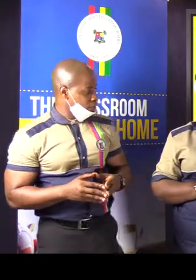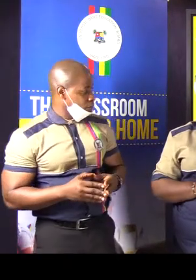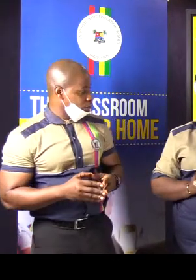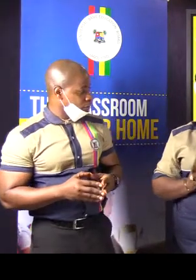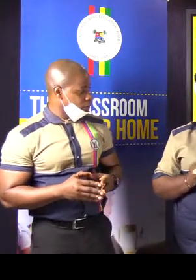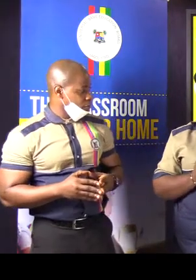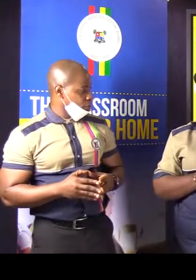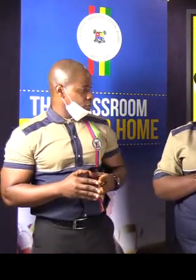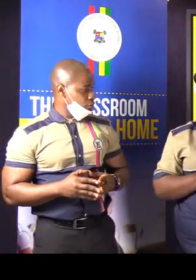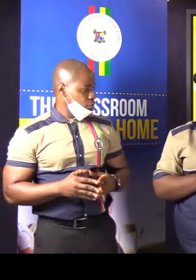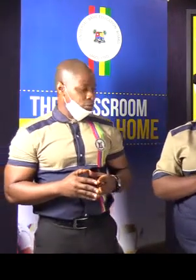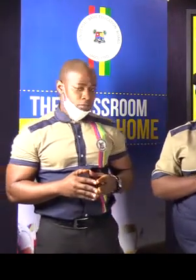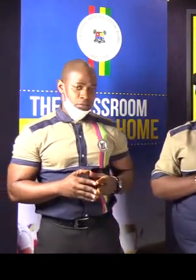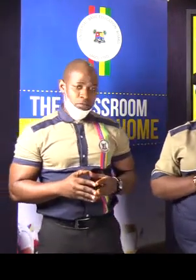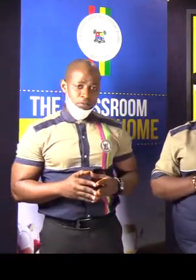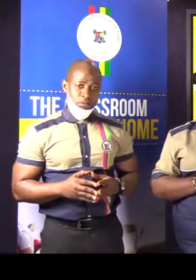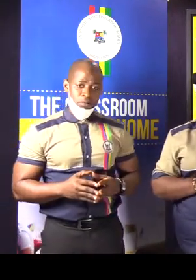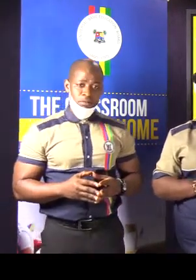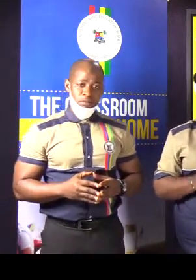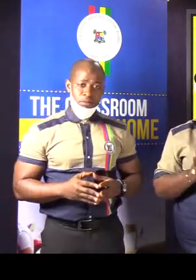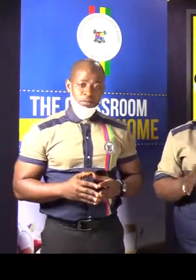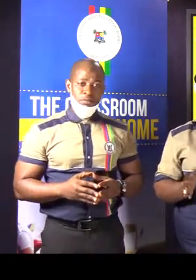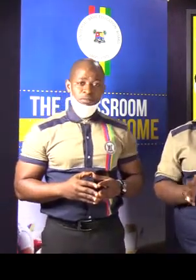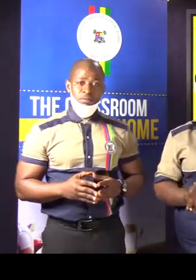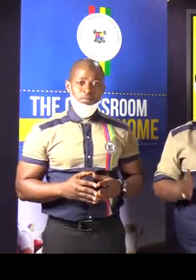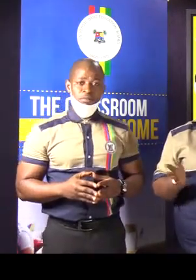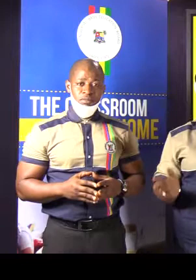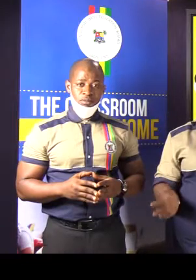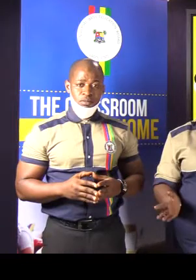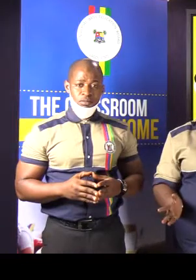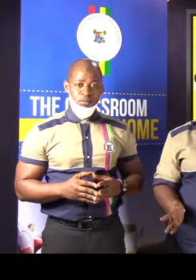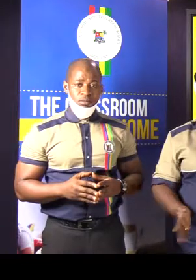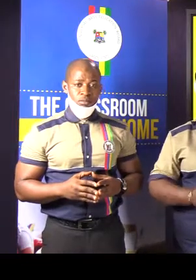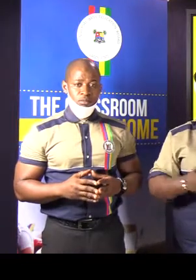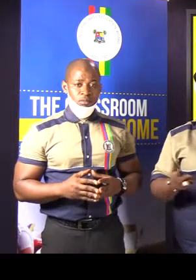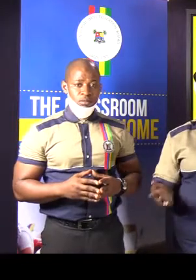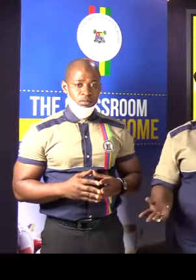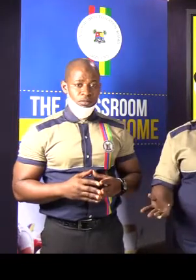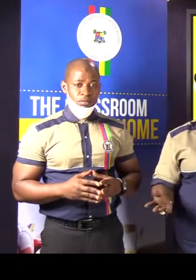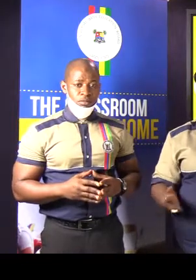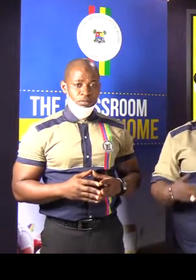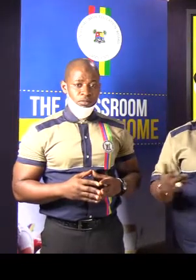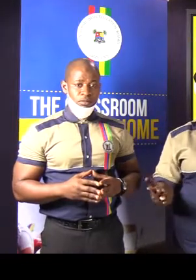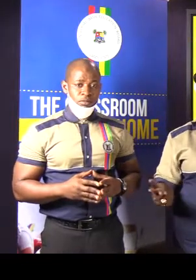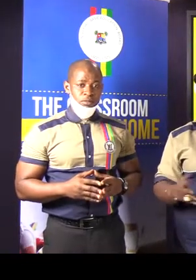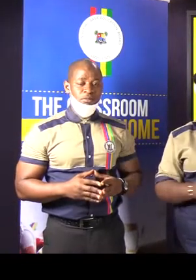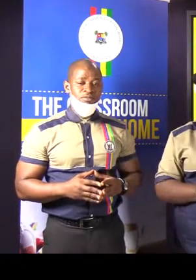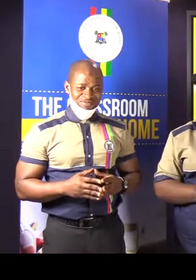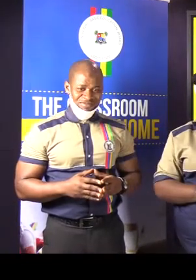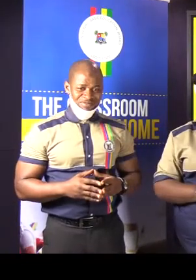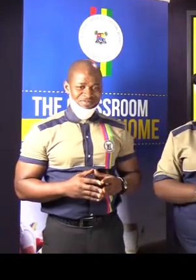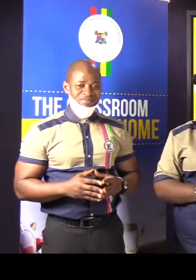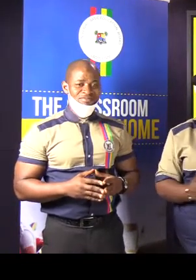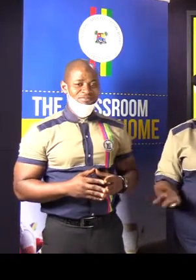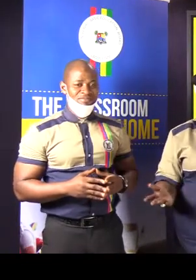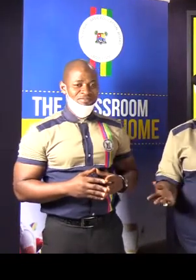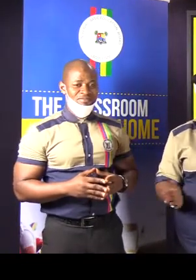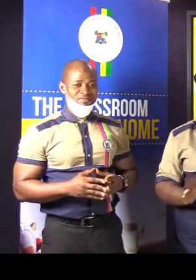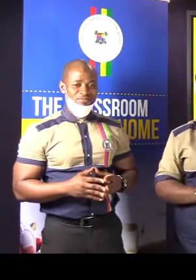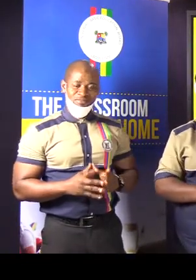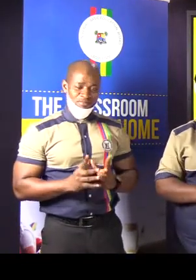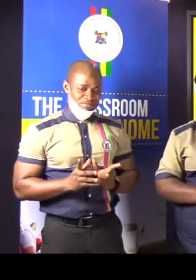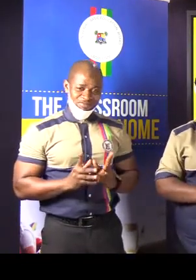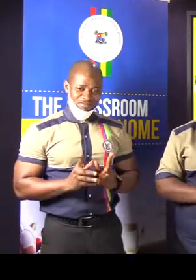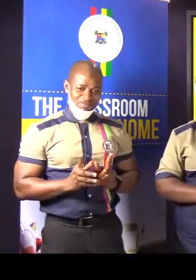progress. Taking the online assessment is based on if you have access to Android or smartphones. If